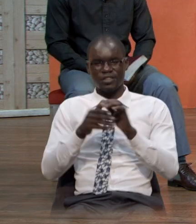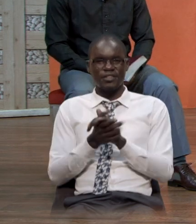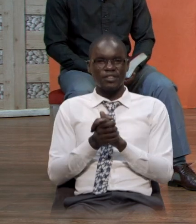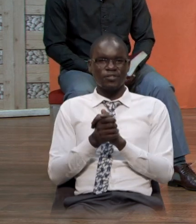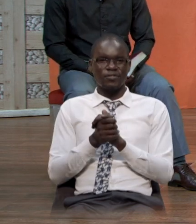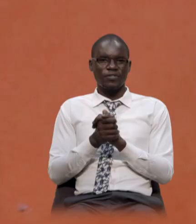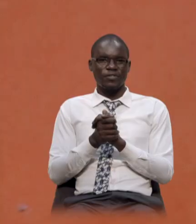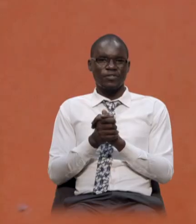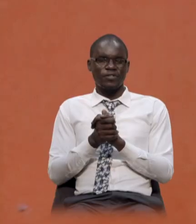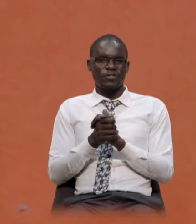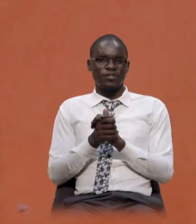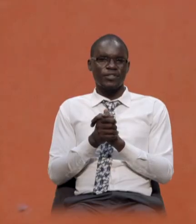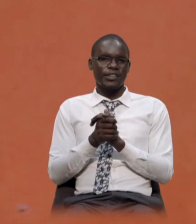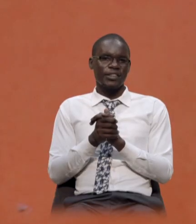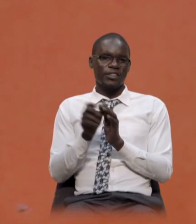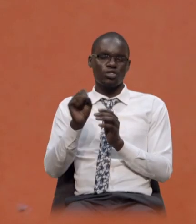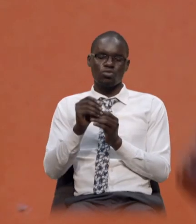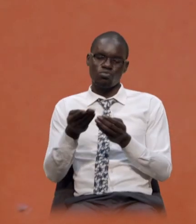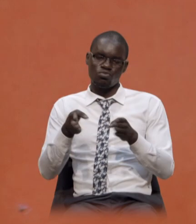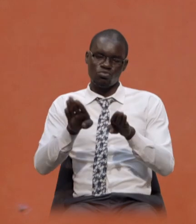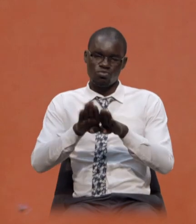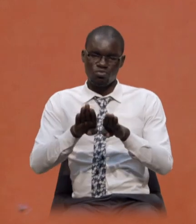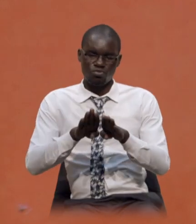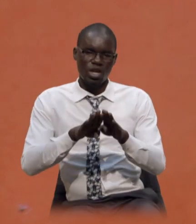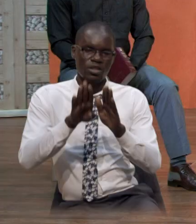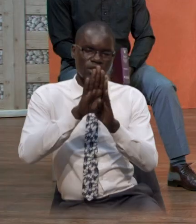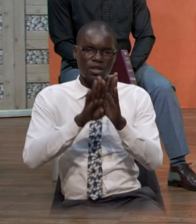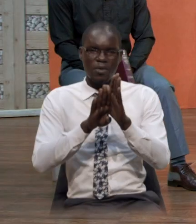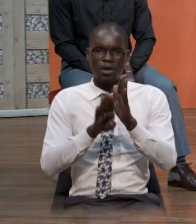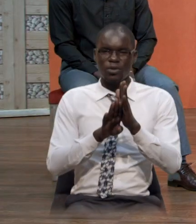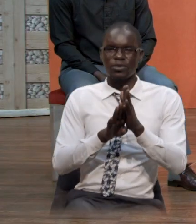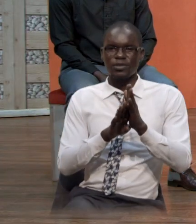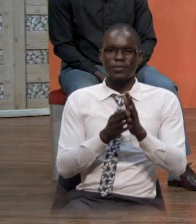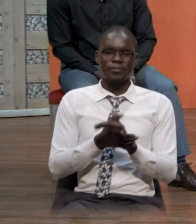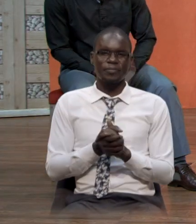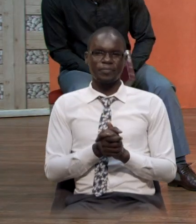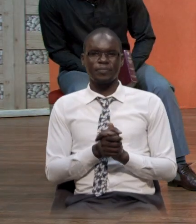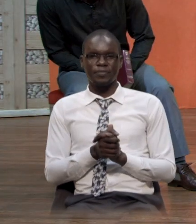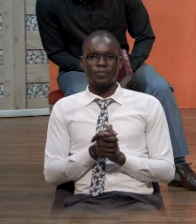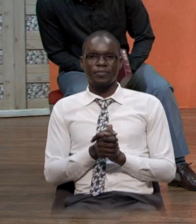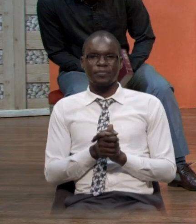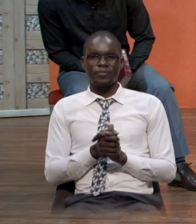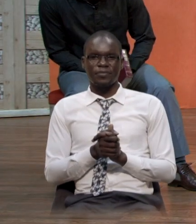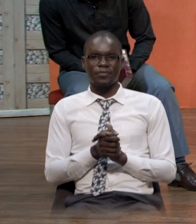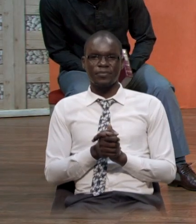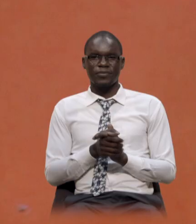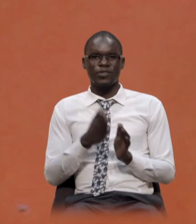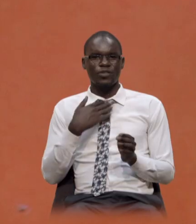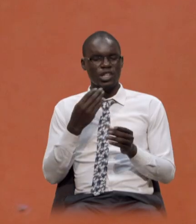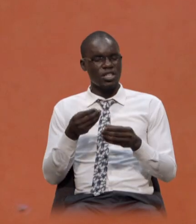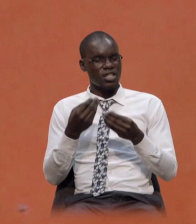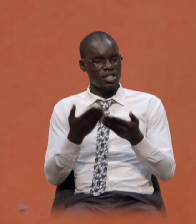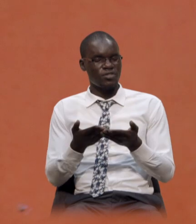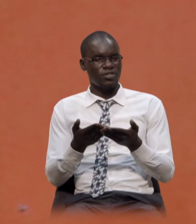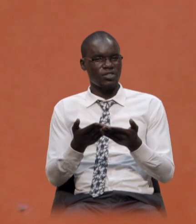Yes, that is the spirit. So, close your Bibles. We want to begin opening this Bible seriously. Oh, let me give you a clue. Today,